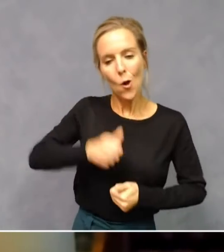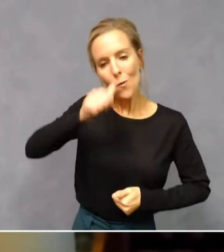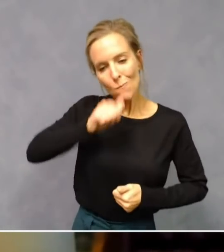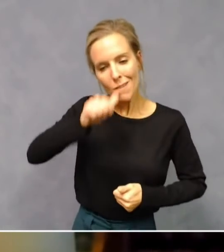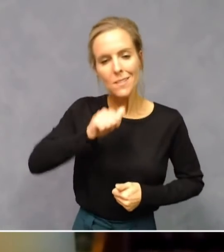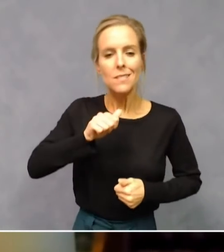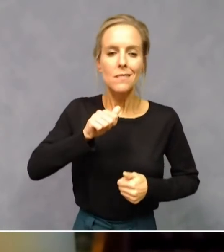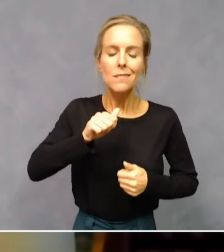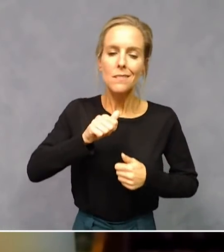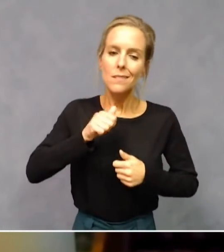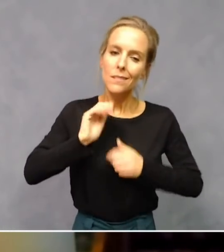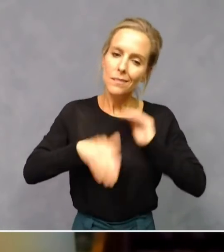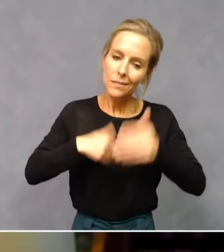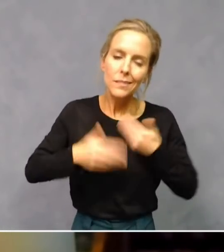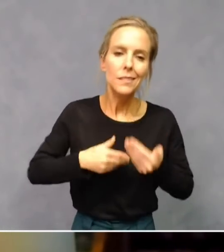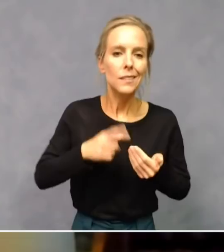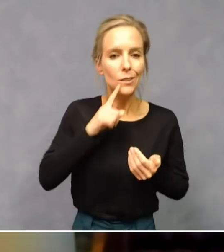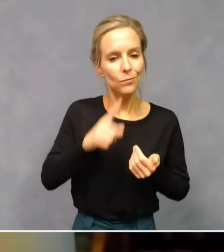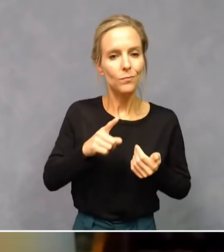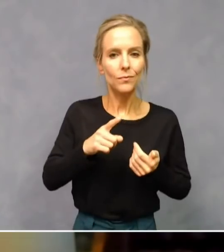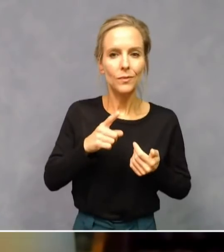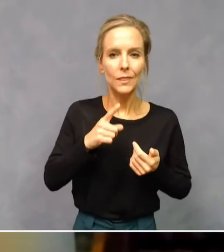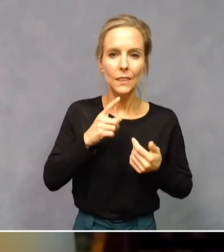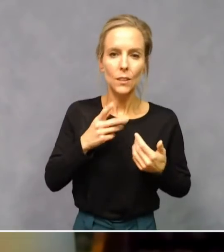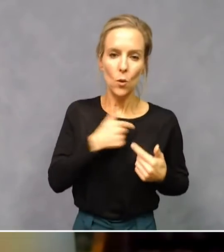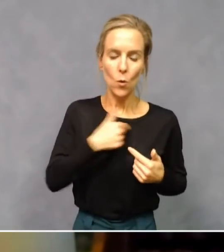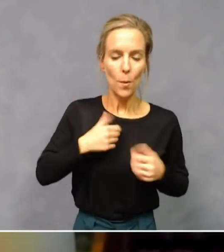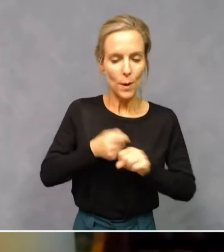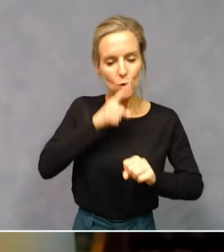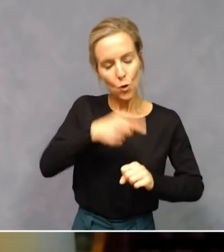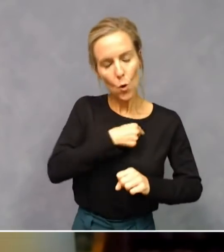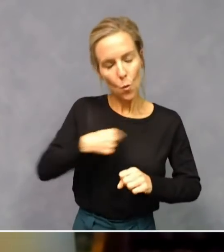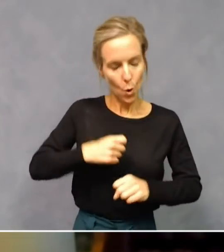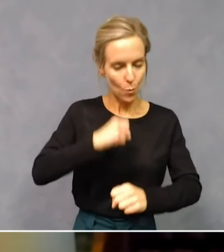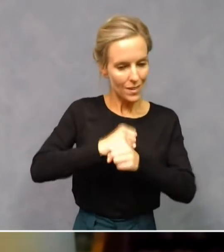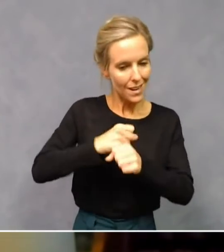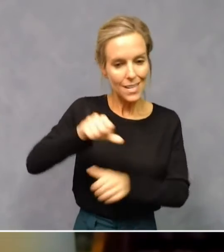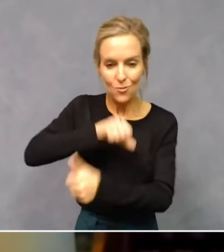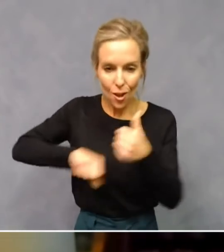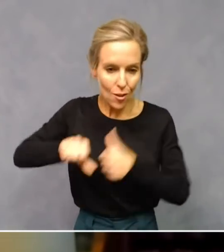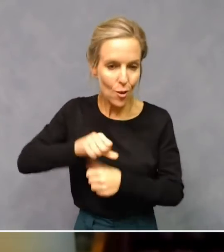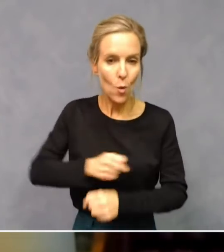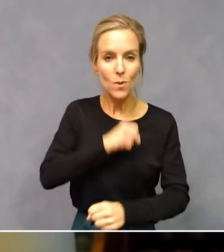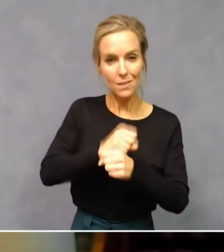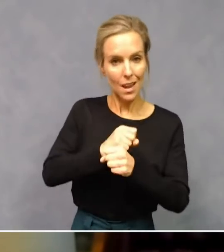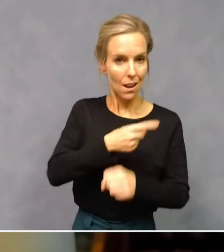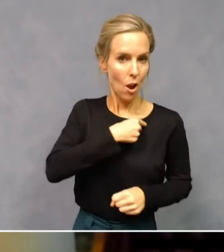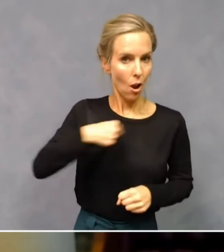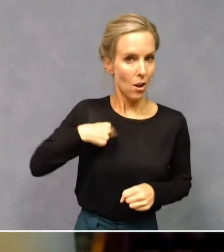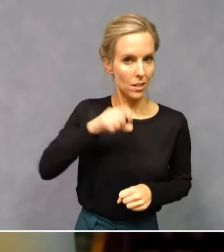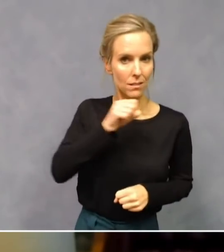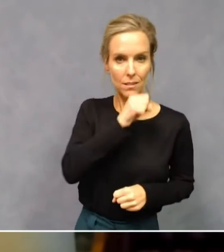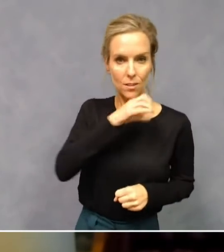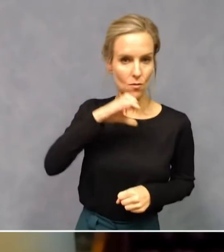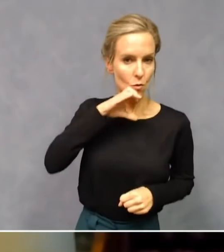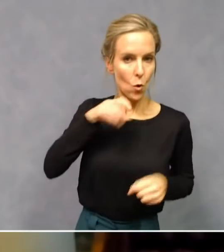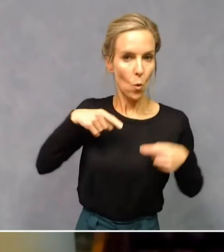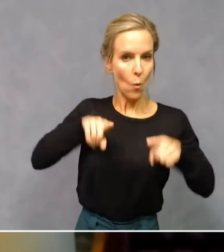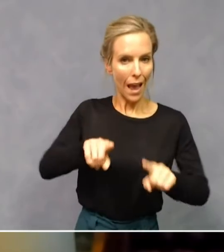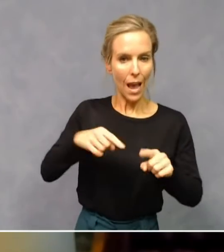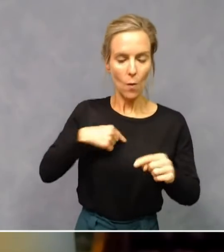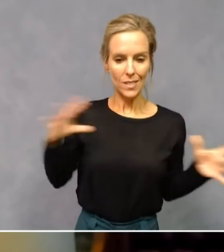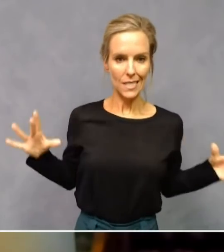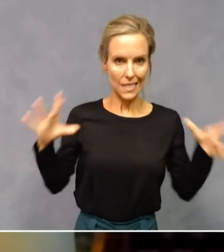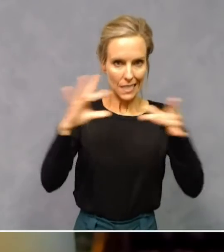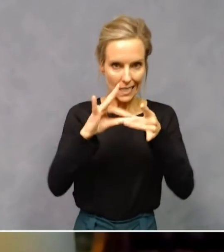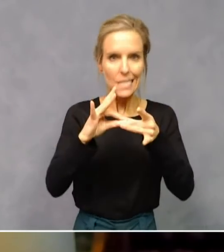We have to make sure that we're protecting each other and protecting our seniors while we bridge to now a place where we know